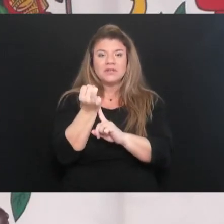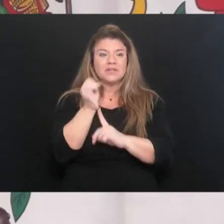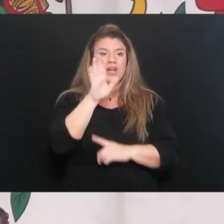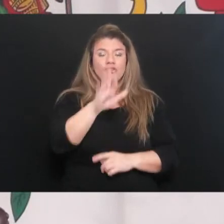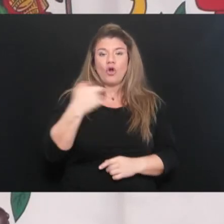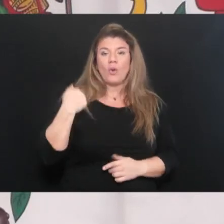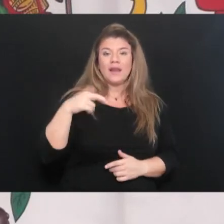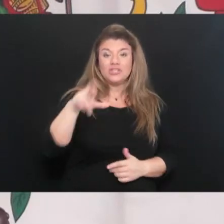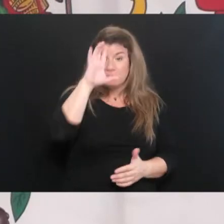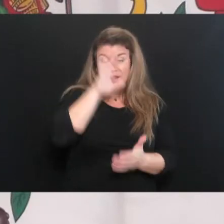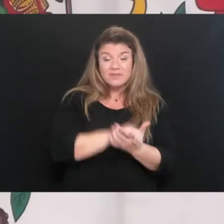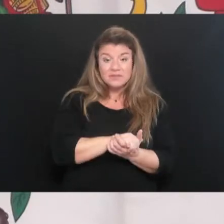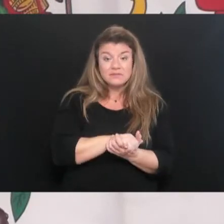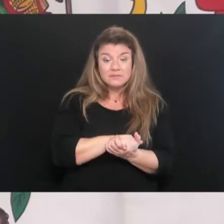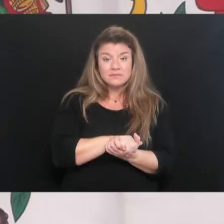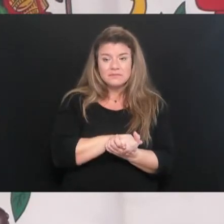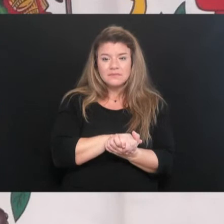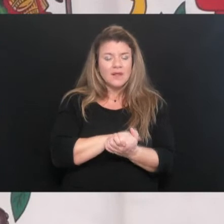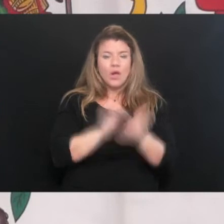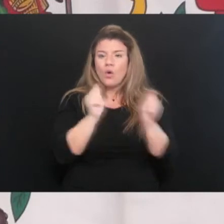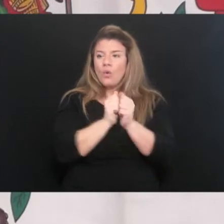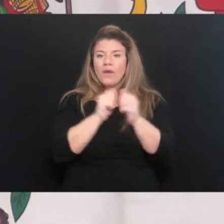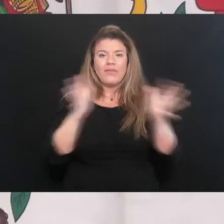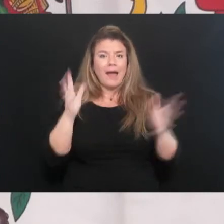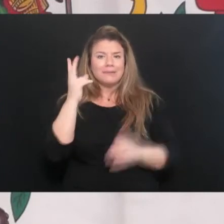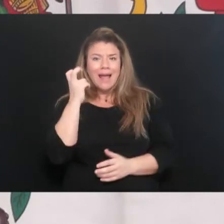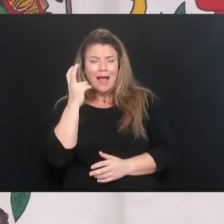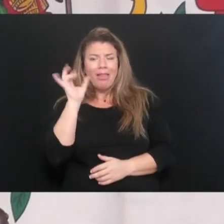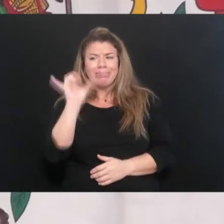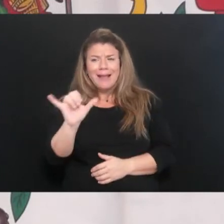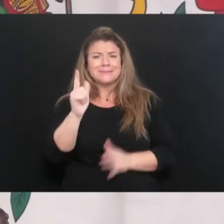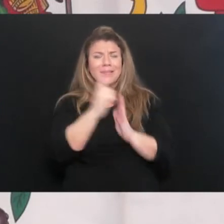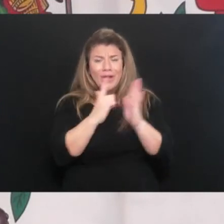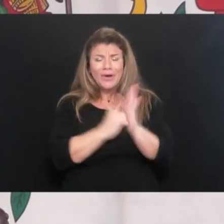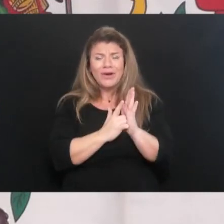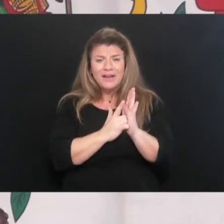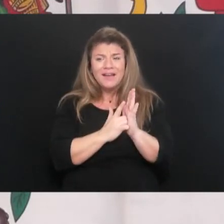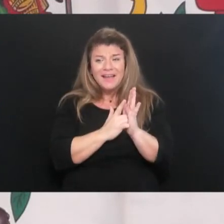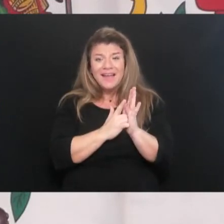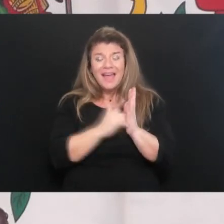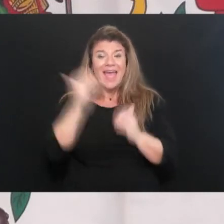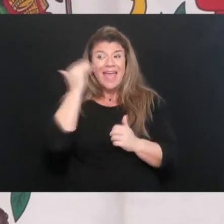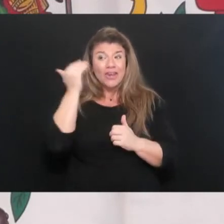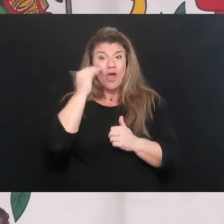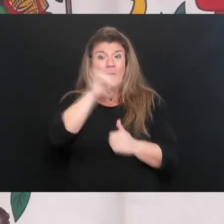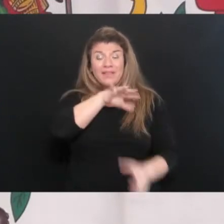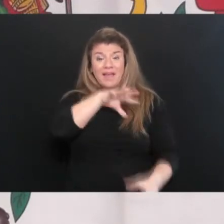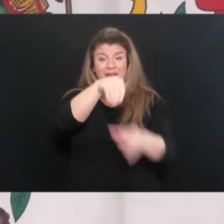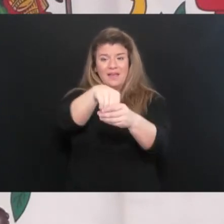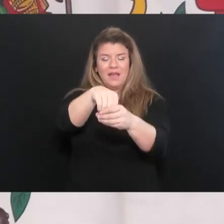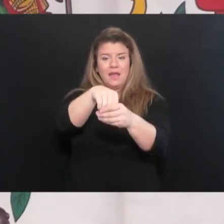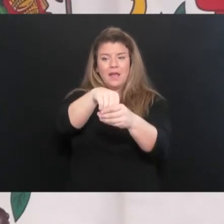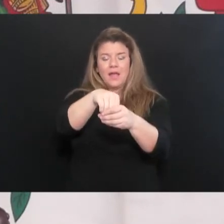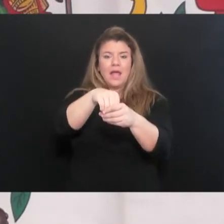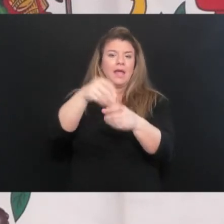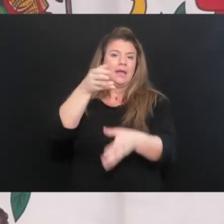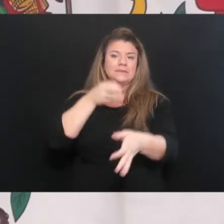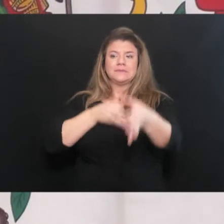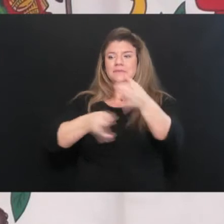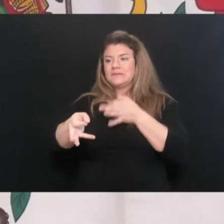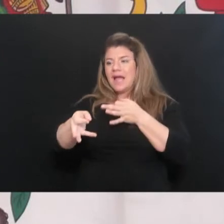religious beliefs without any question. It's law. And with all of this, instead of us running